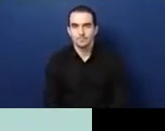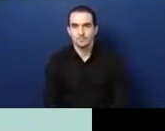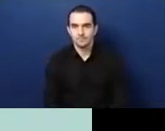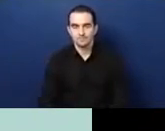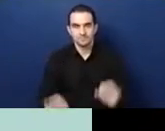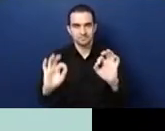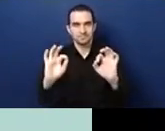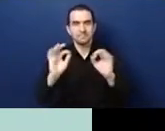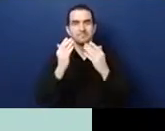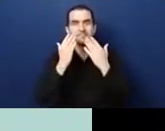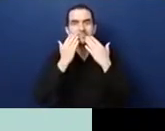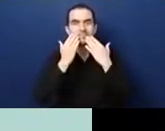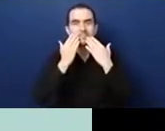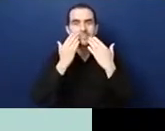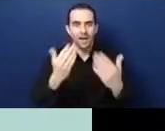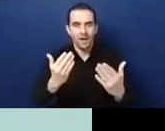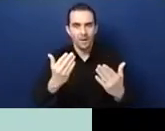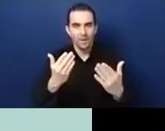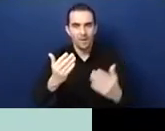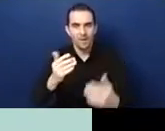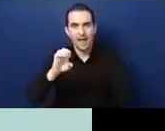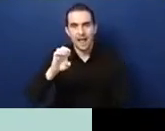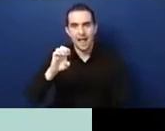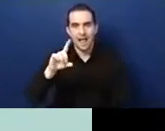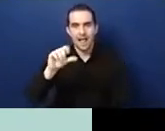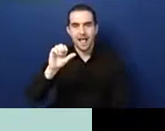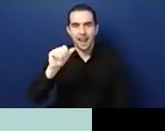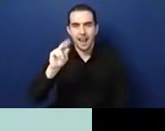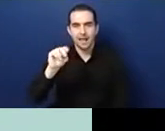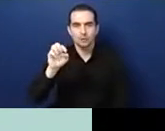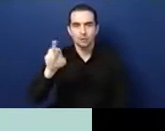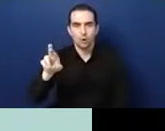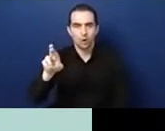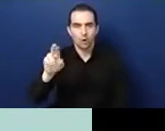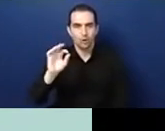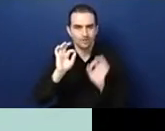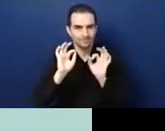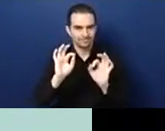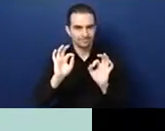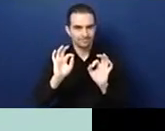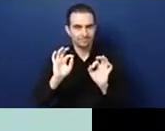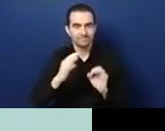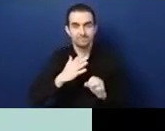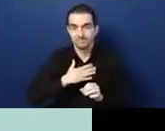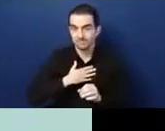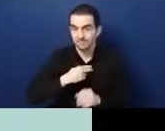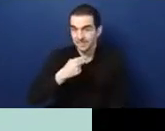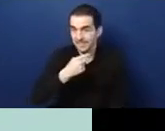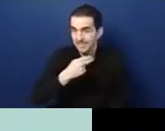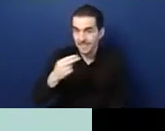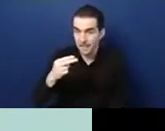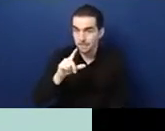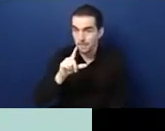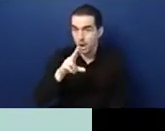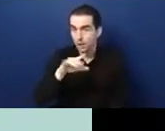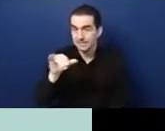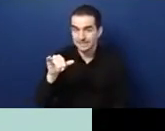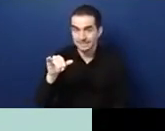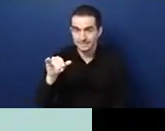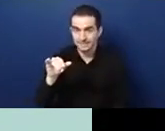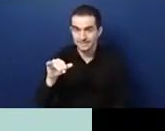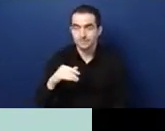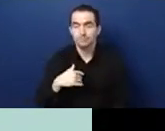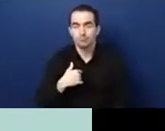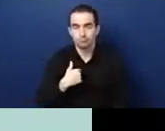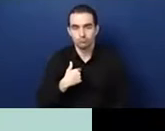I'm going to, together with my colleague Tushita, we're going to do a presentation on the practical application of disability inclusion